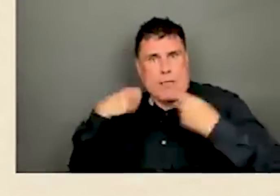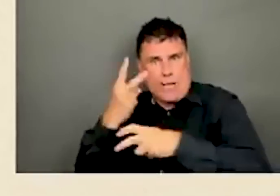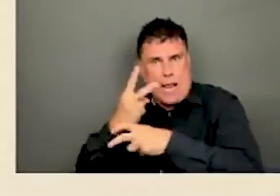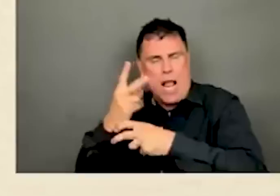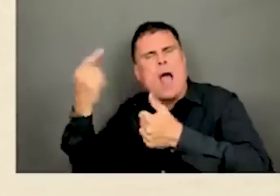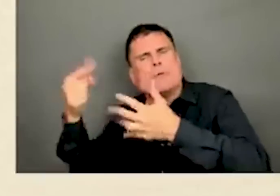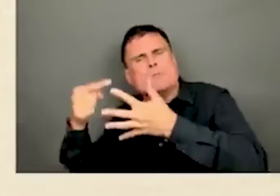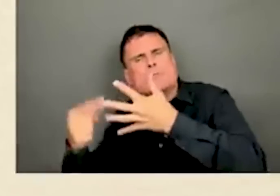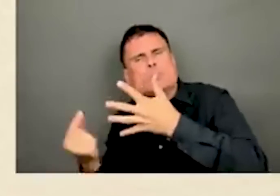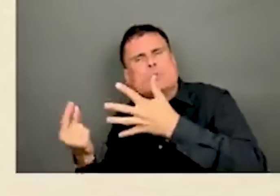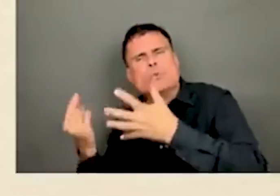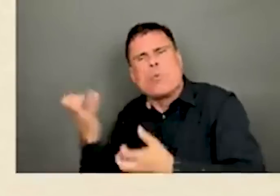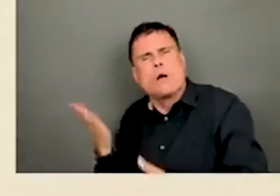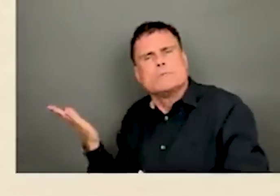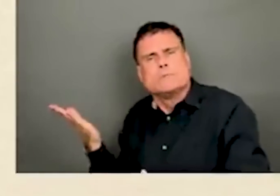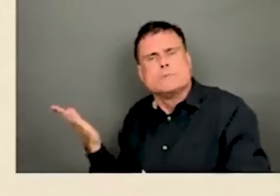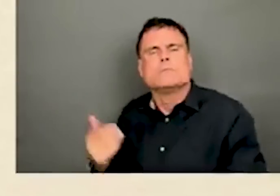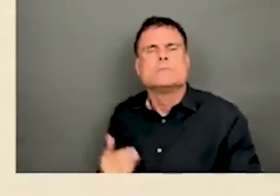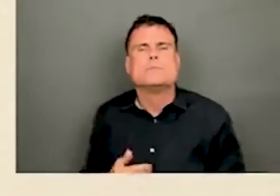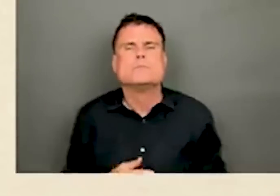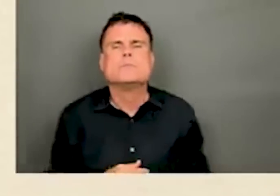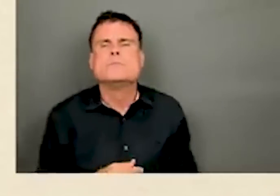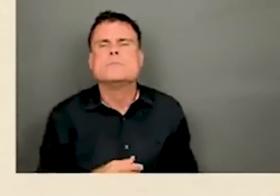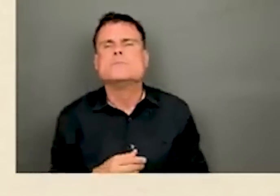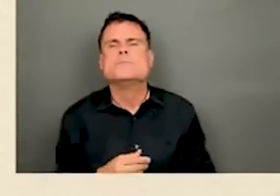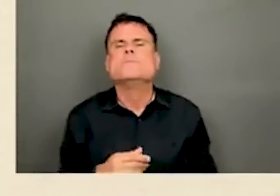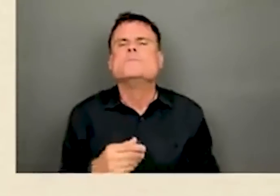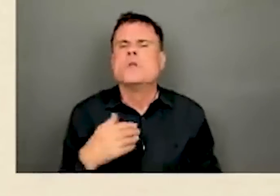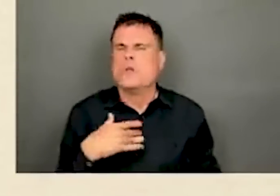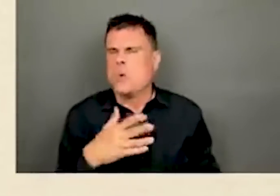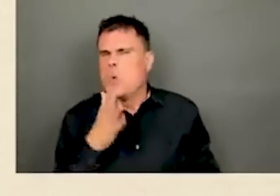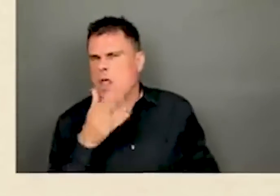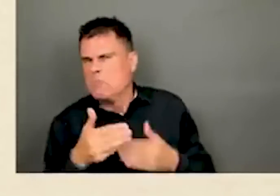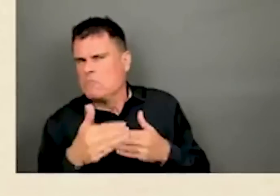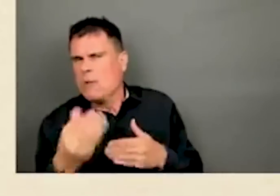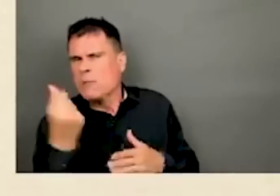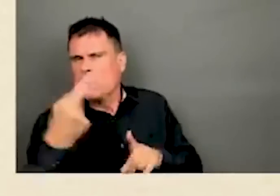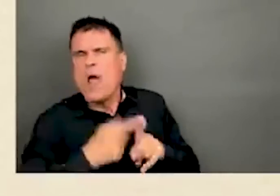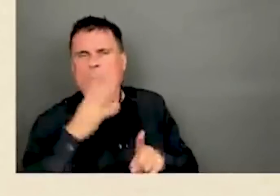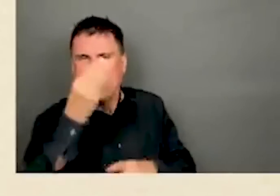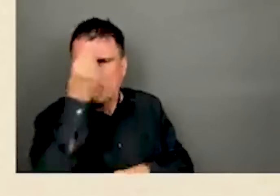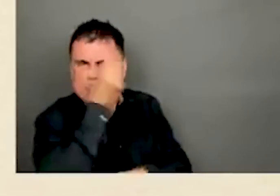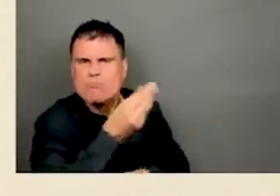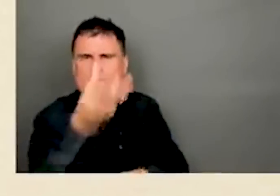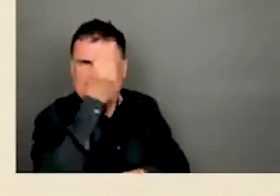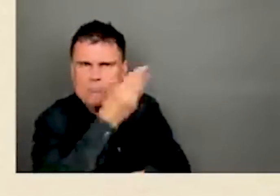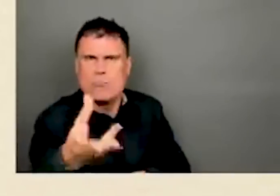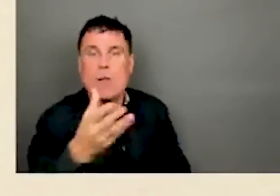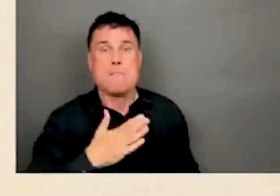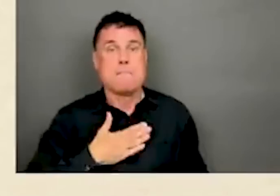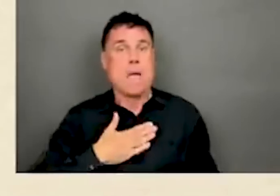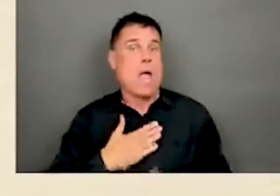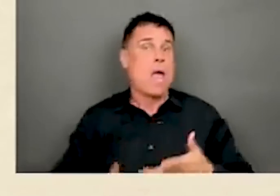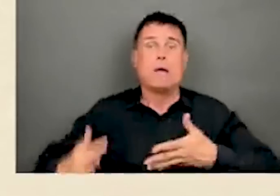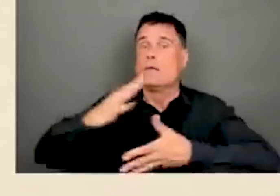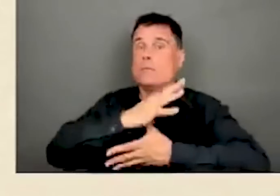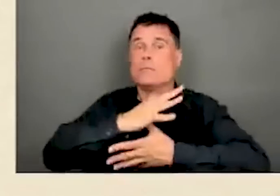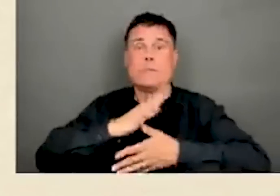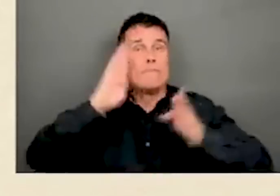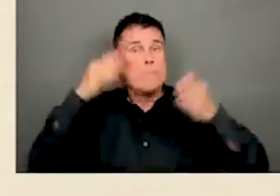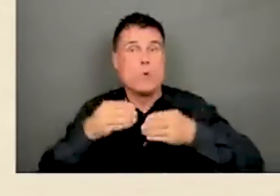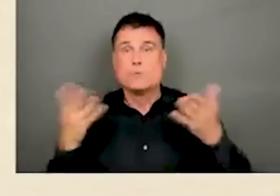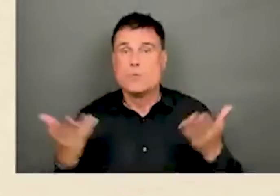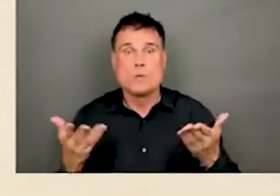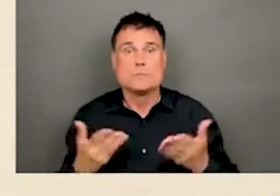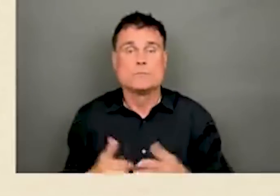over the next number of months, Les. What I am singularly focused on, quite frankly, we just